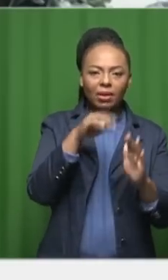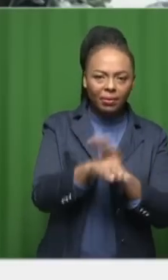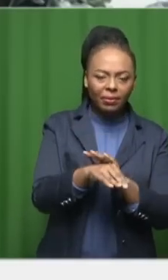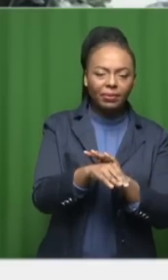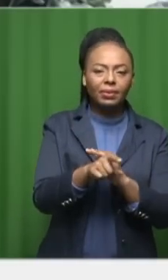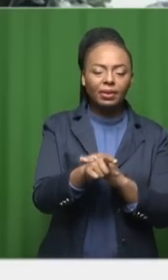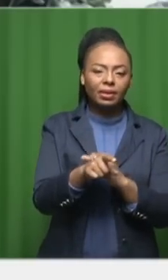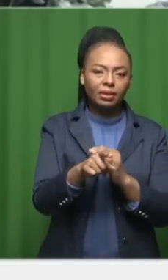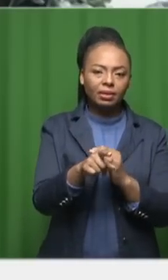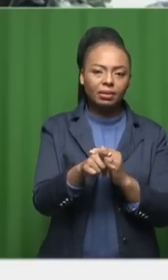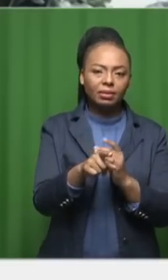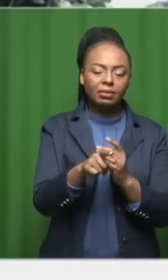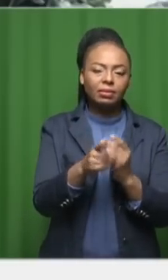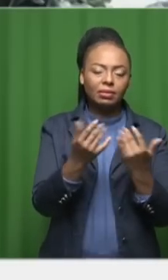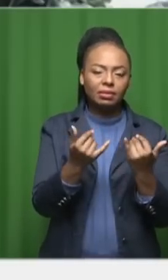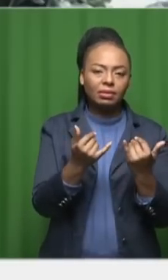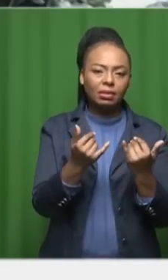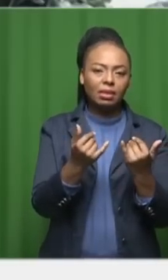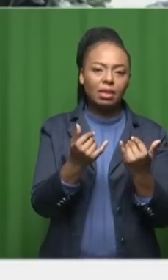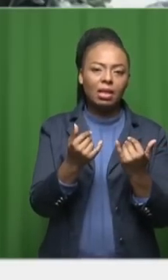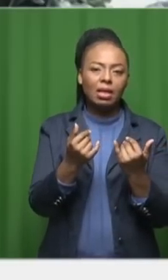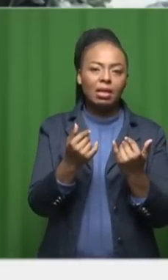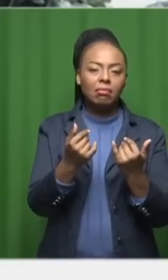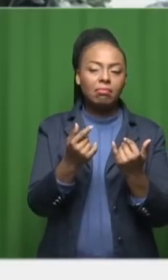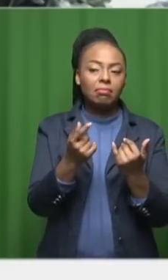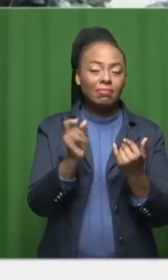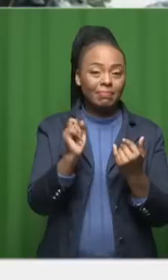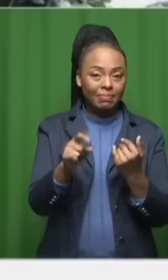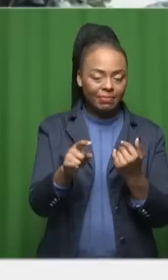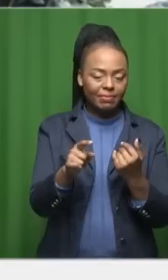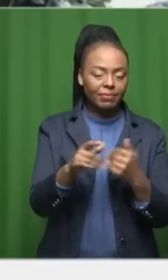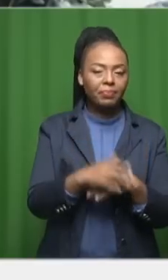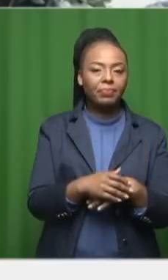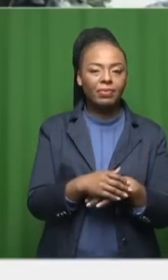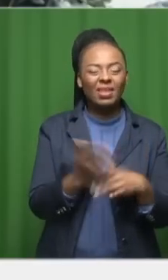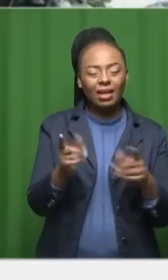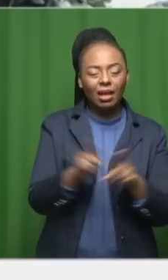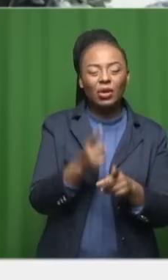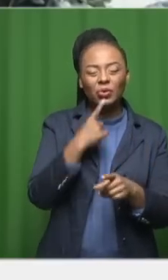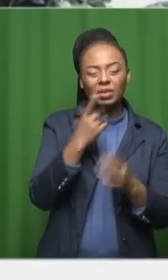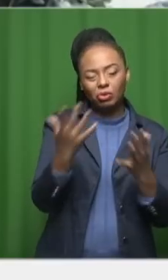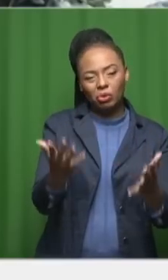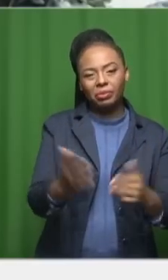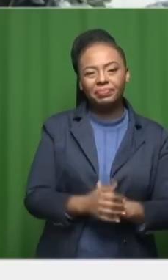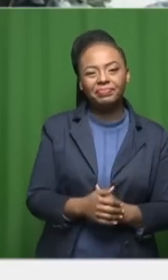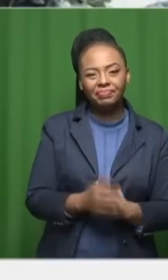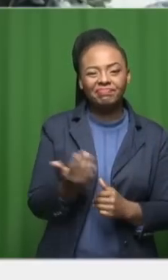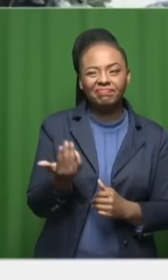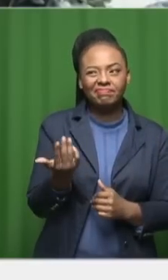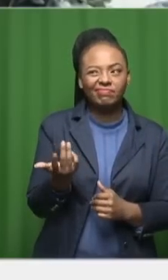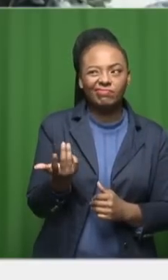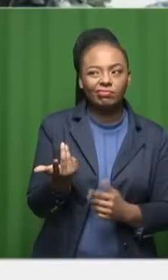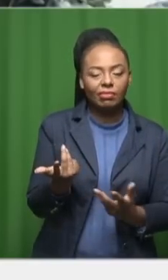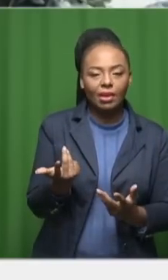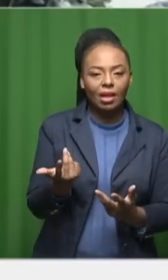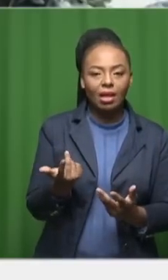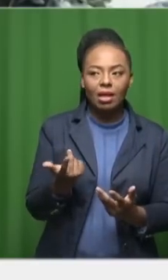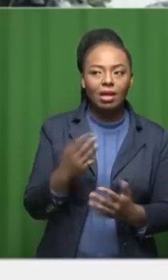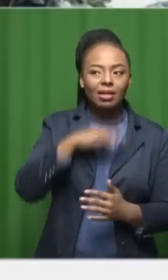made. The issue is, as you rightly say, there is enough food. We